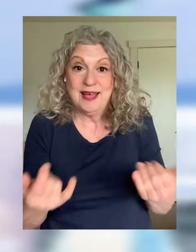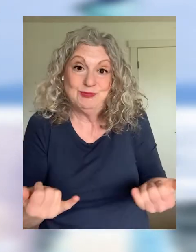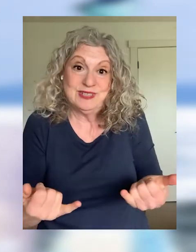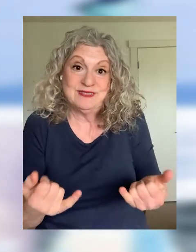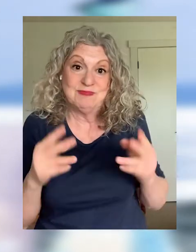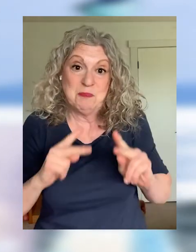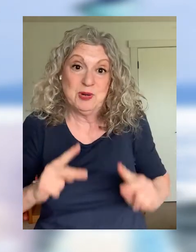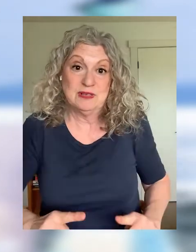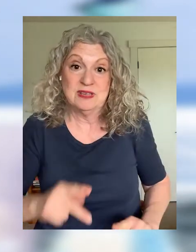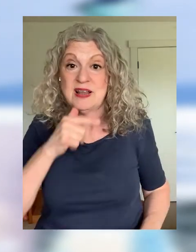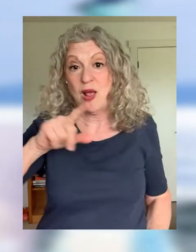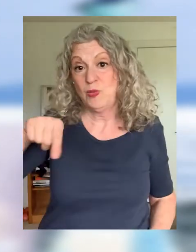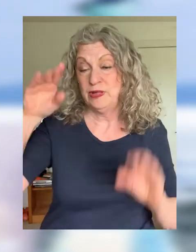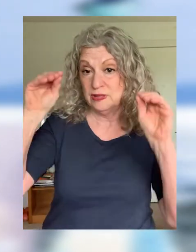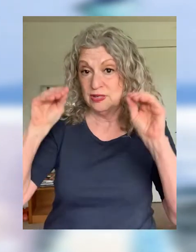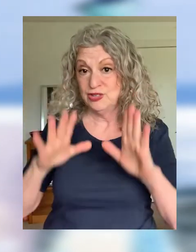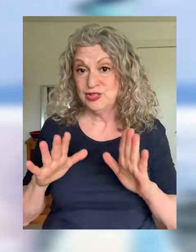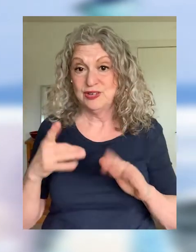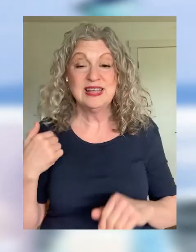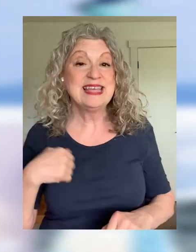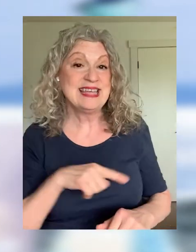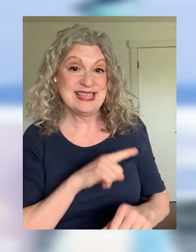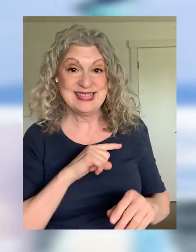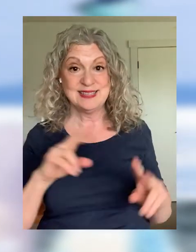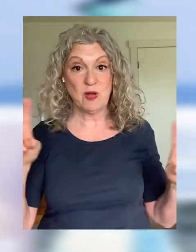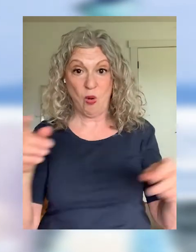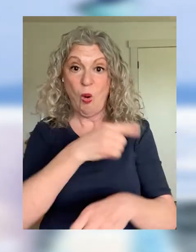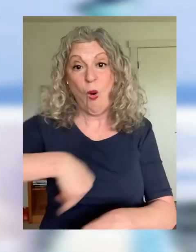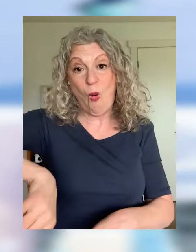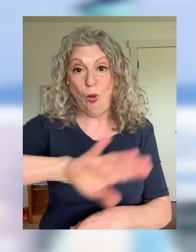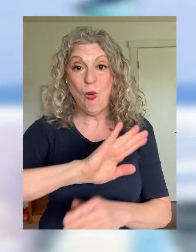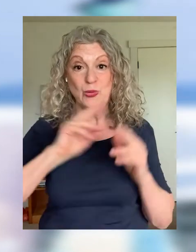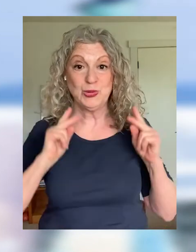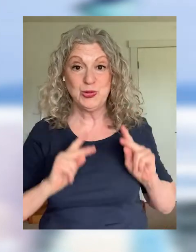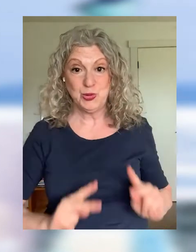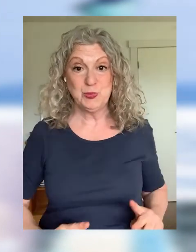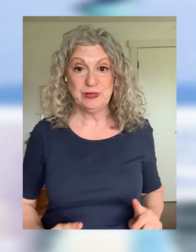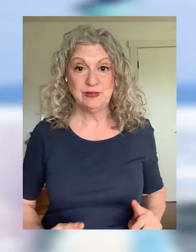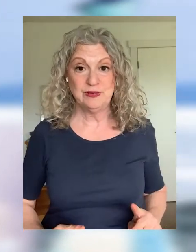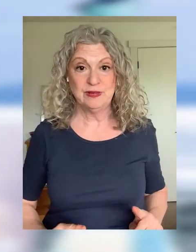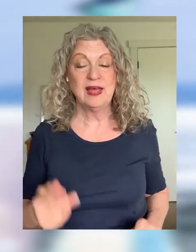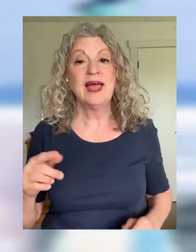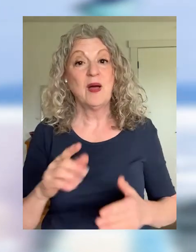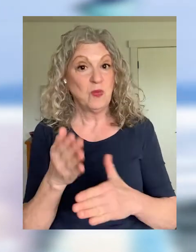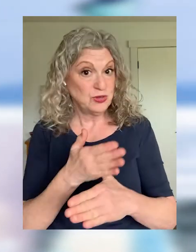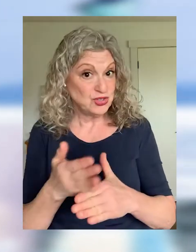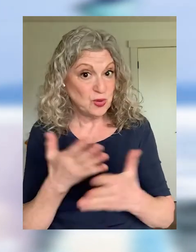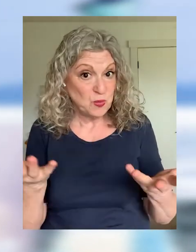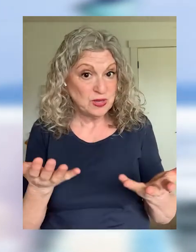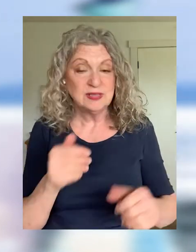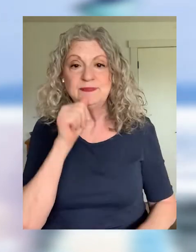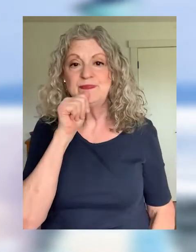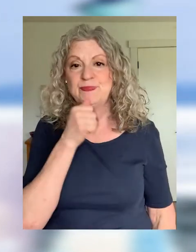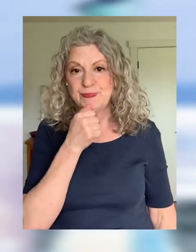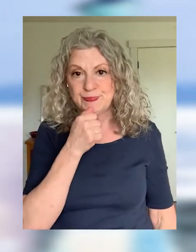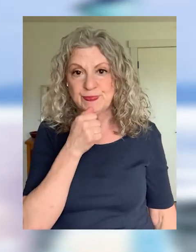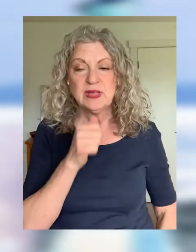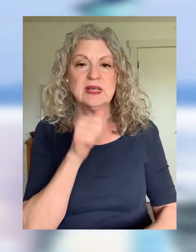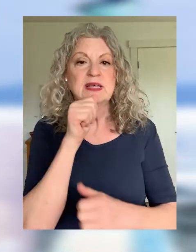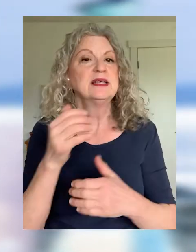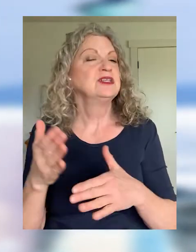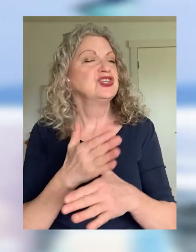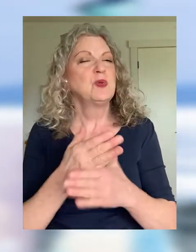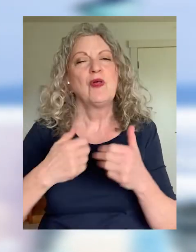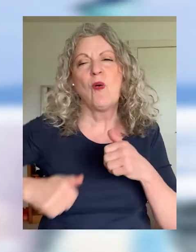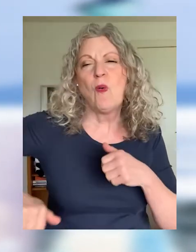another human. We're in this humanness together. And part of what we share is suffering. We share it with all